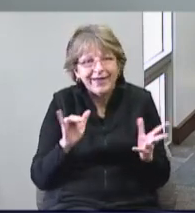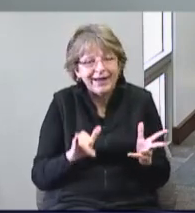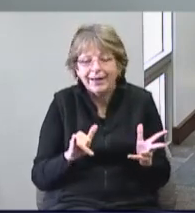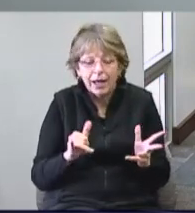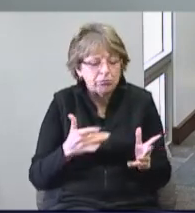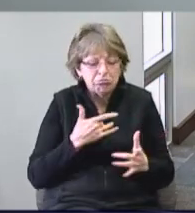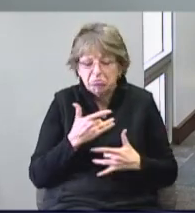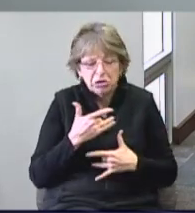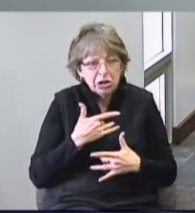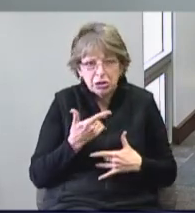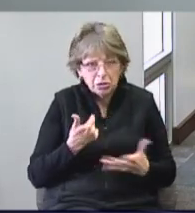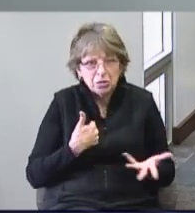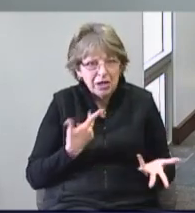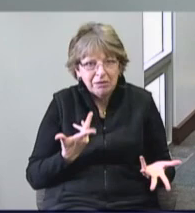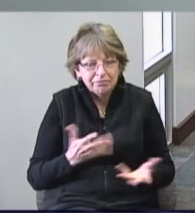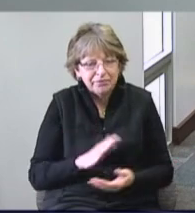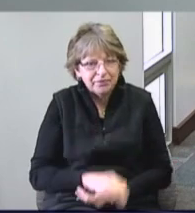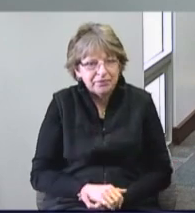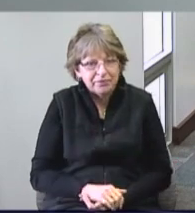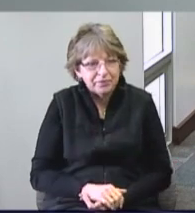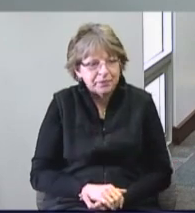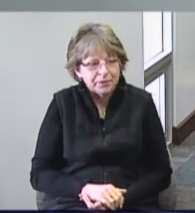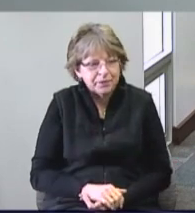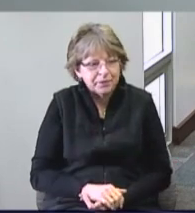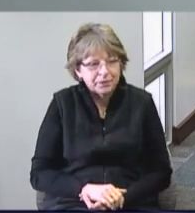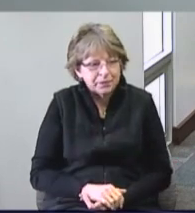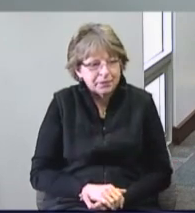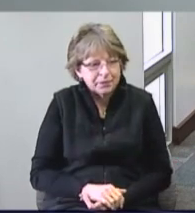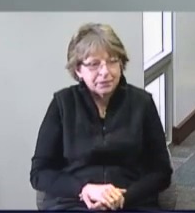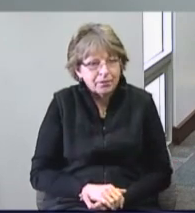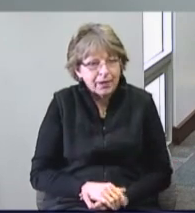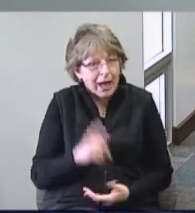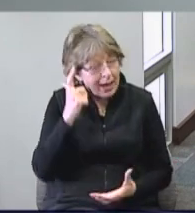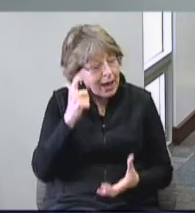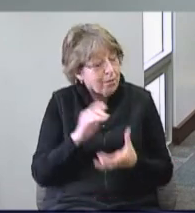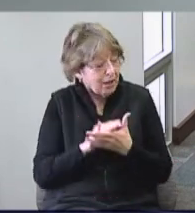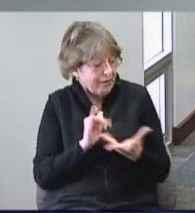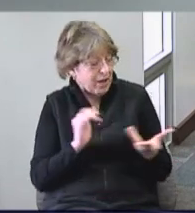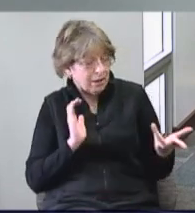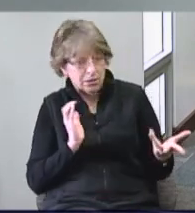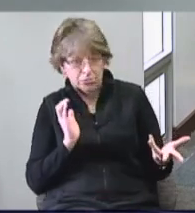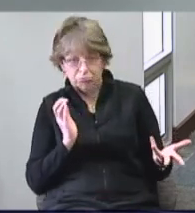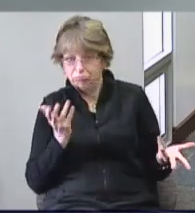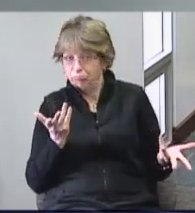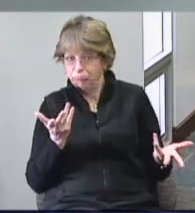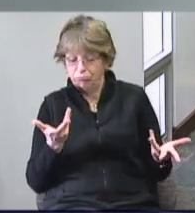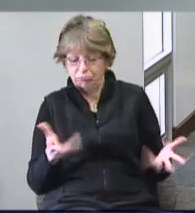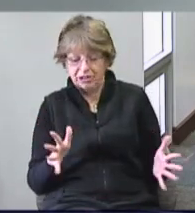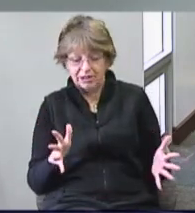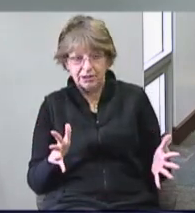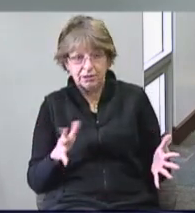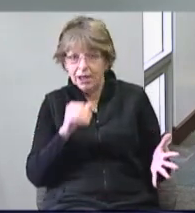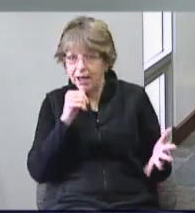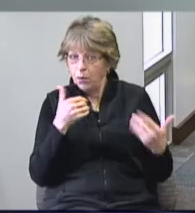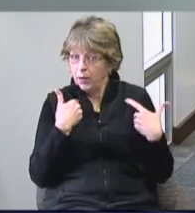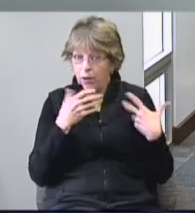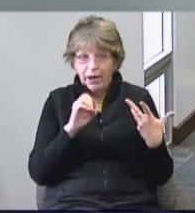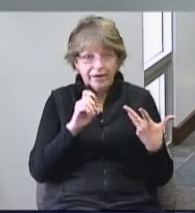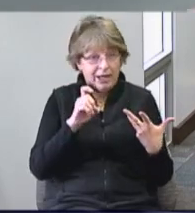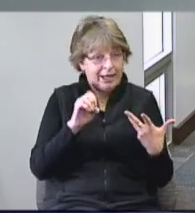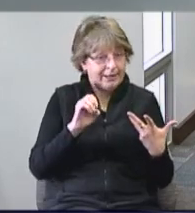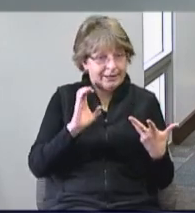me at this point. Okay, good. Okay. And I believe that's all I had, Great. We don't have executive session or anything,